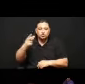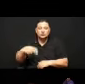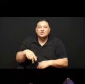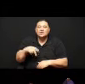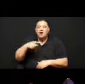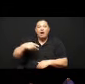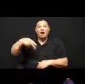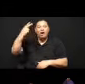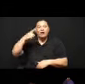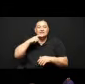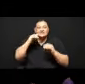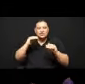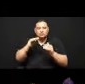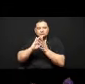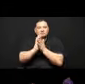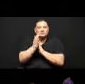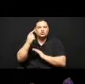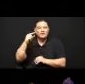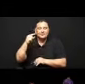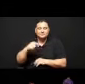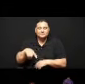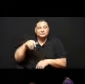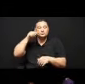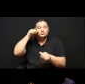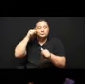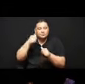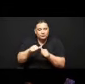Remember, I'm from Nevada.